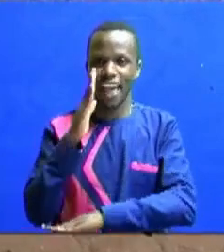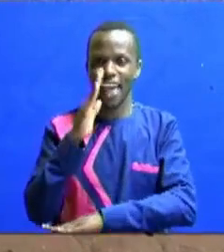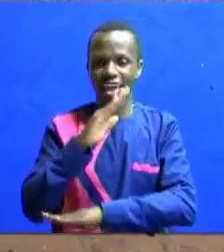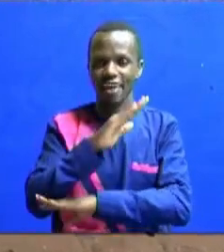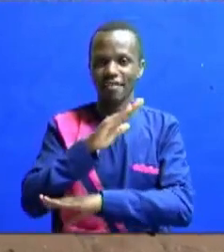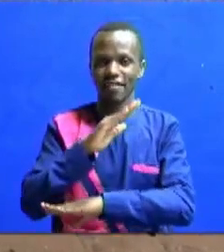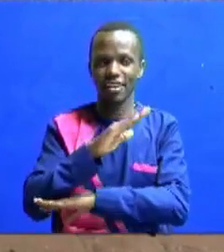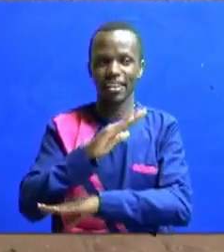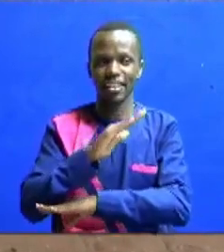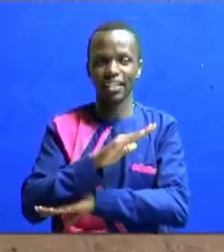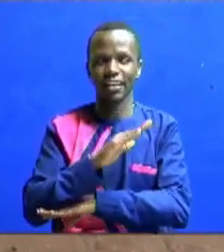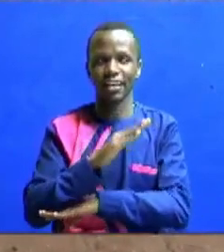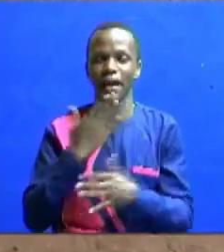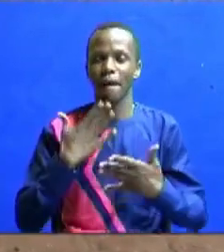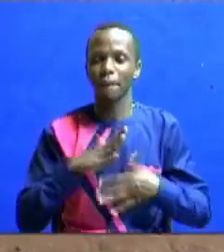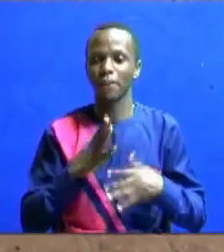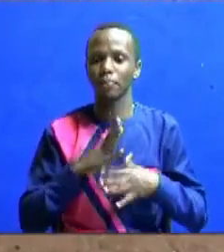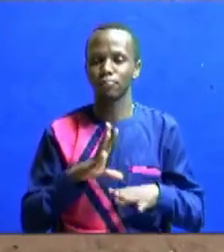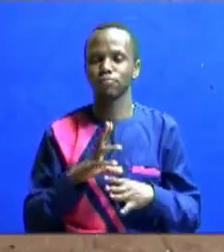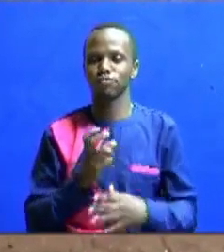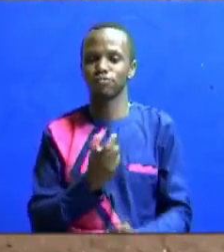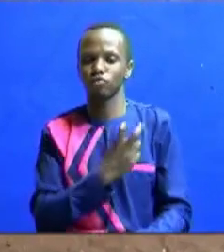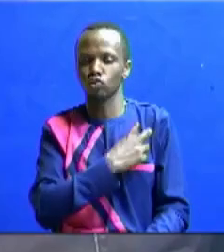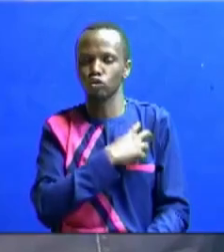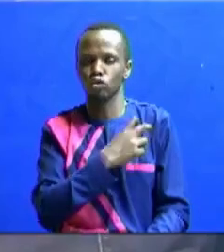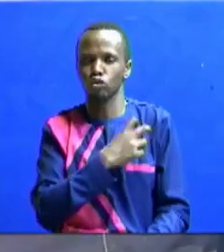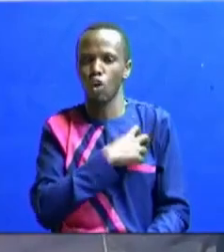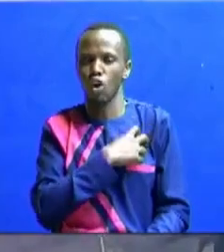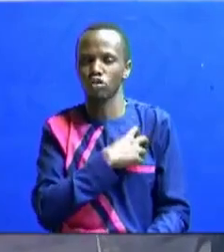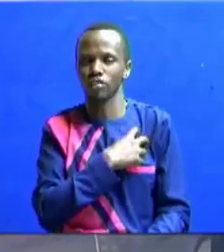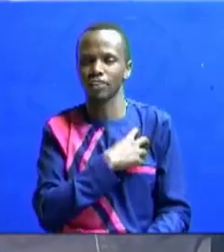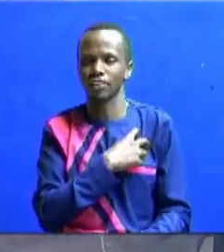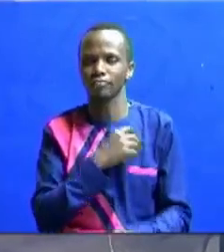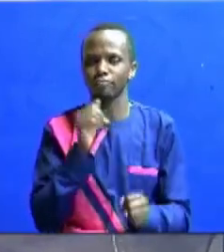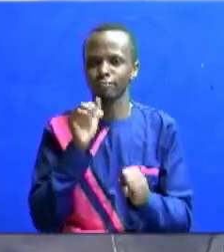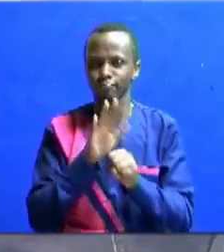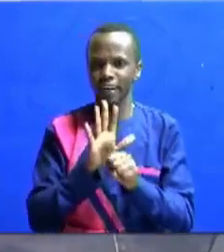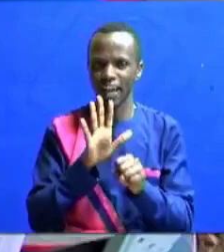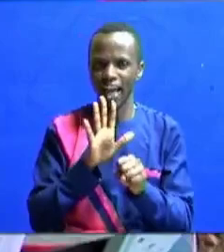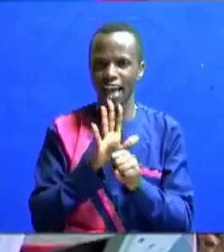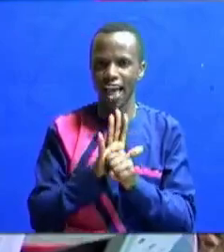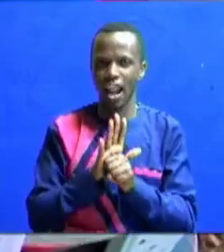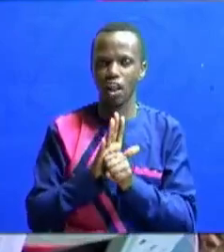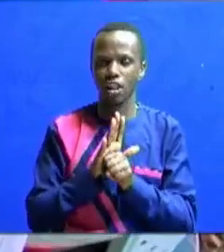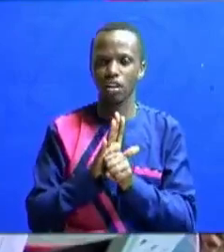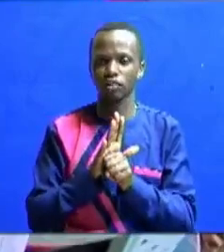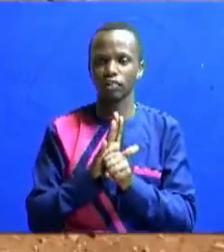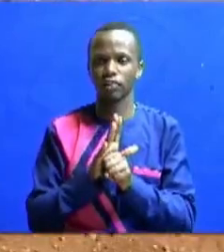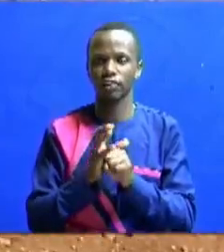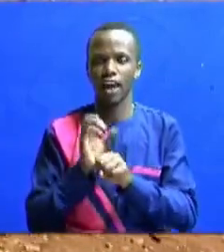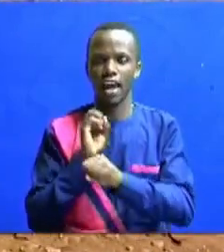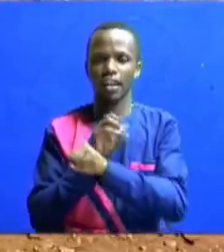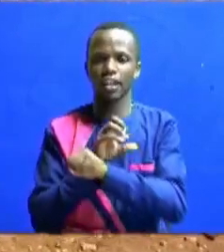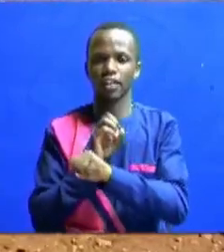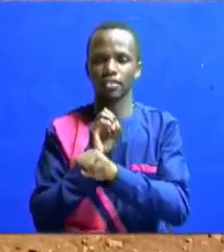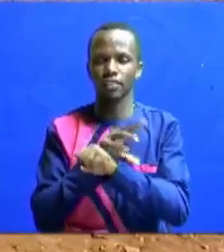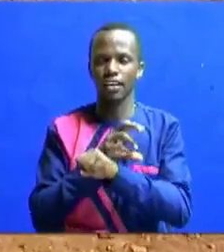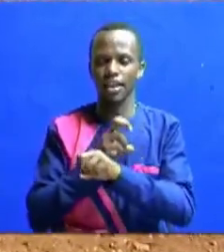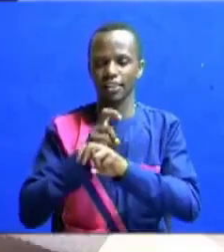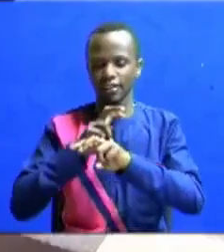for consultation with specialists, general health checkups, counseling, and cancer